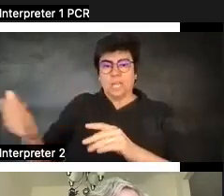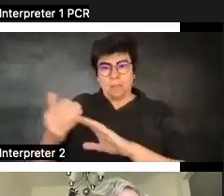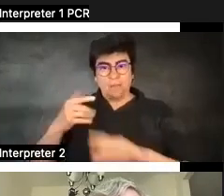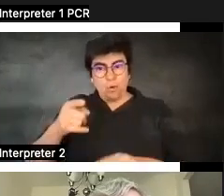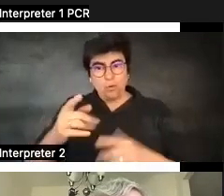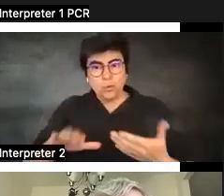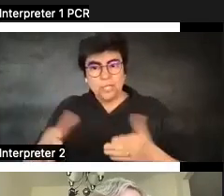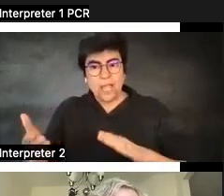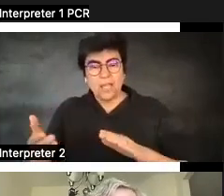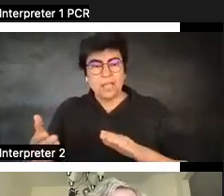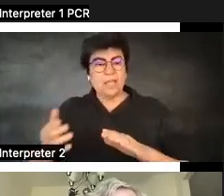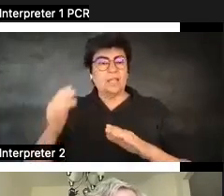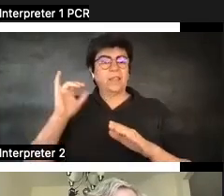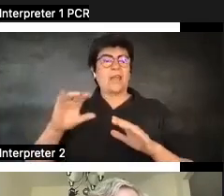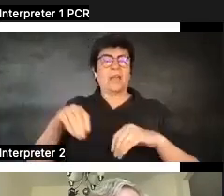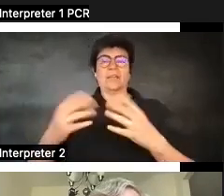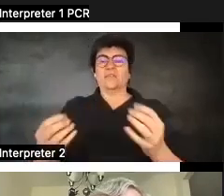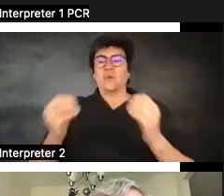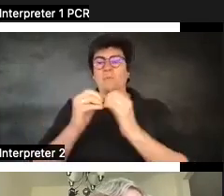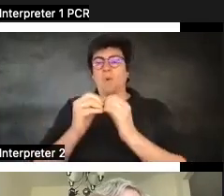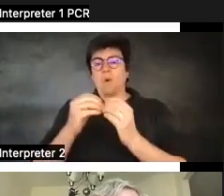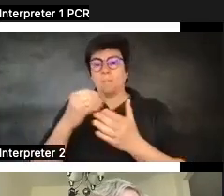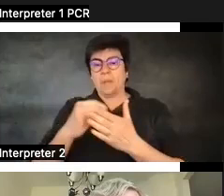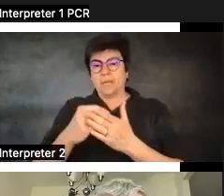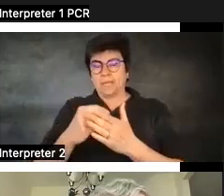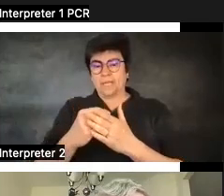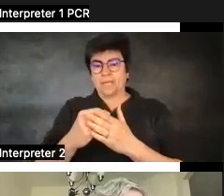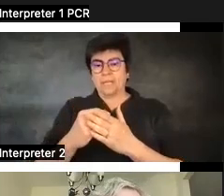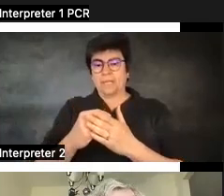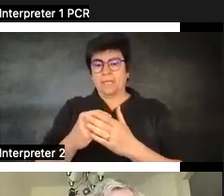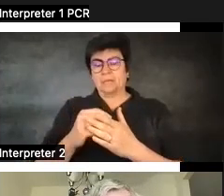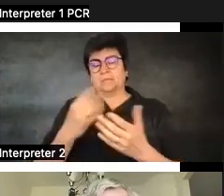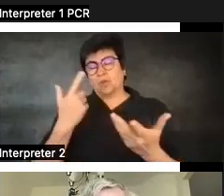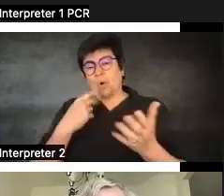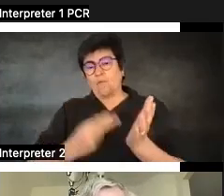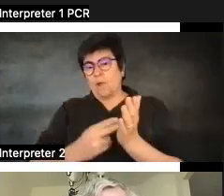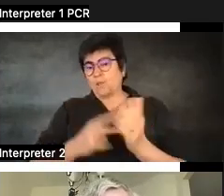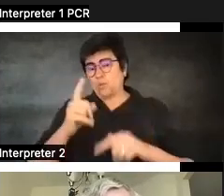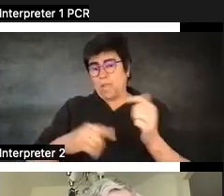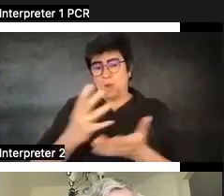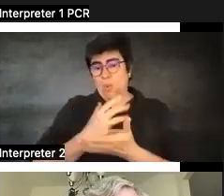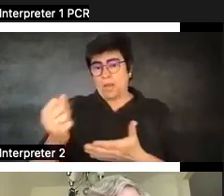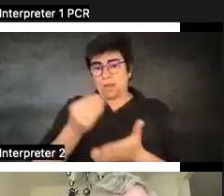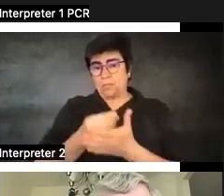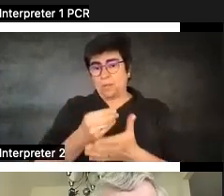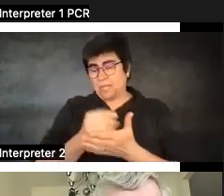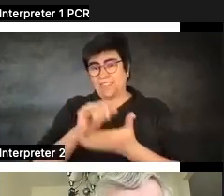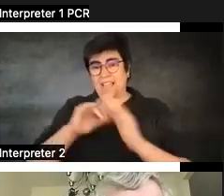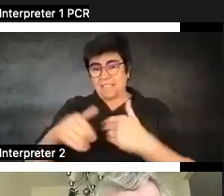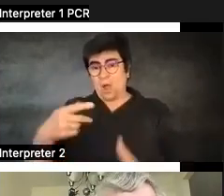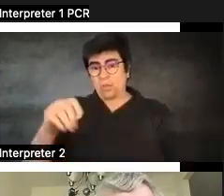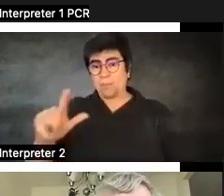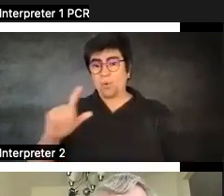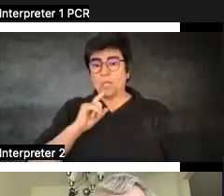gives you a greater return on your money. So frankly, you can't run out of money. That's the way the pool is